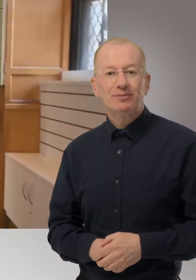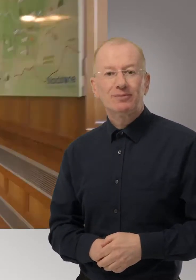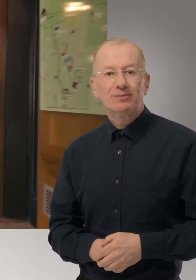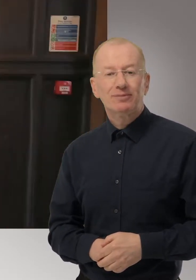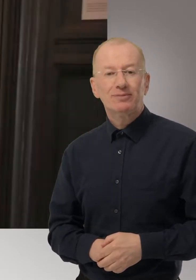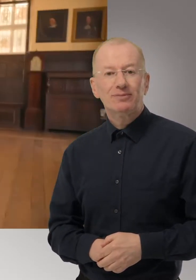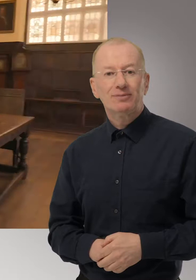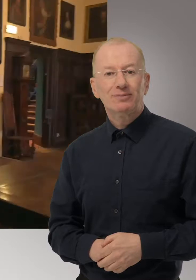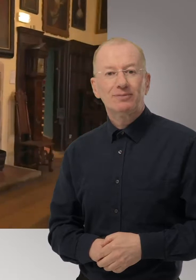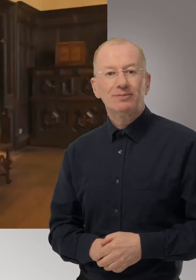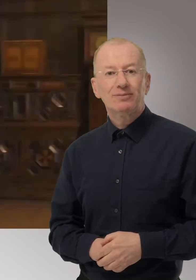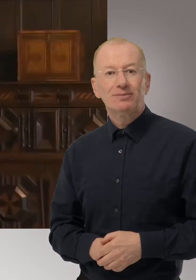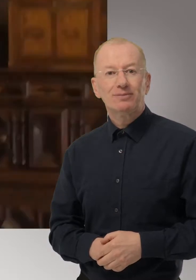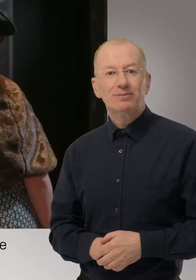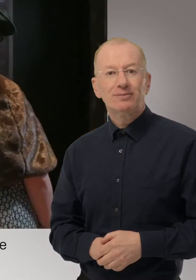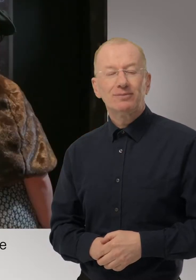Well done.